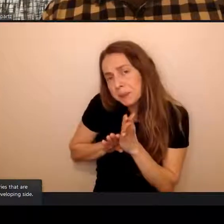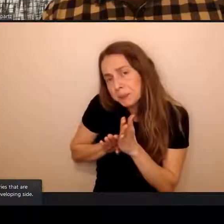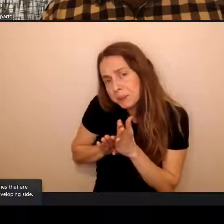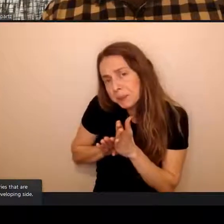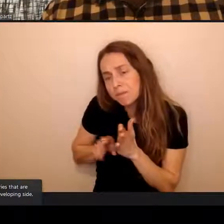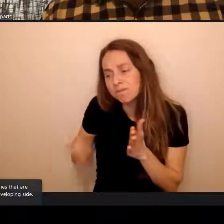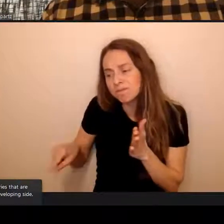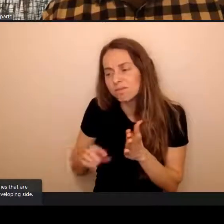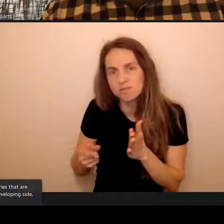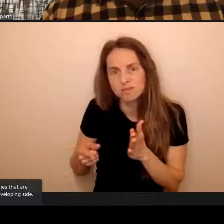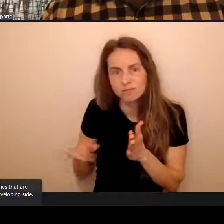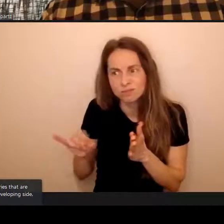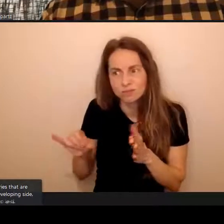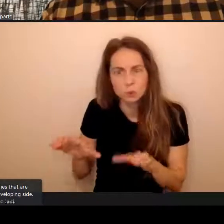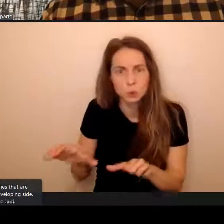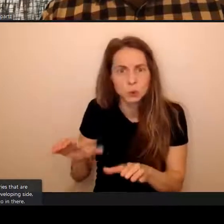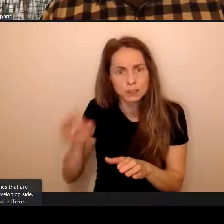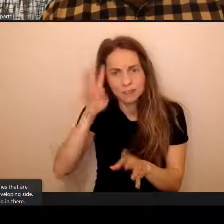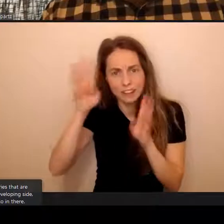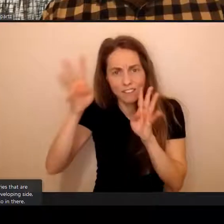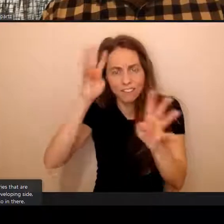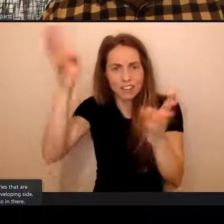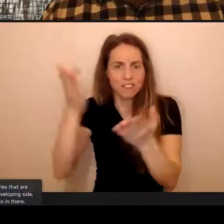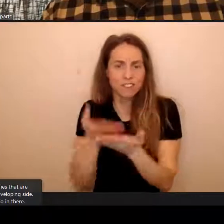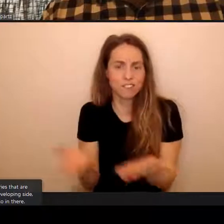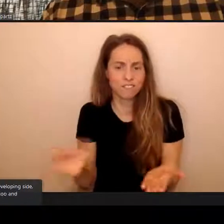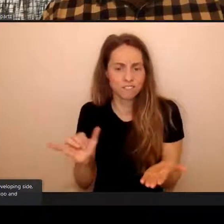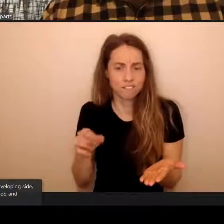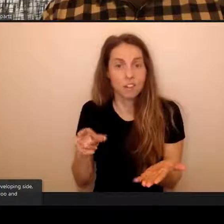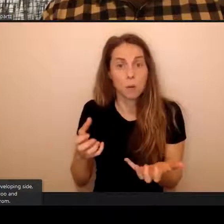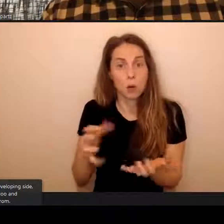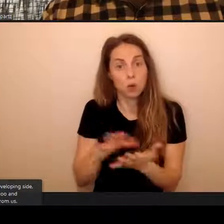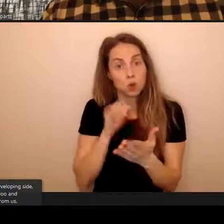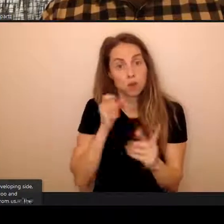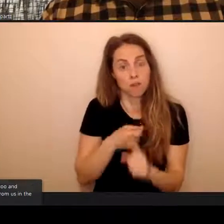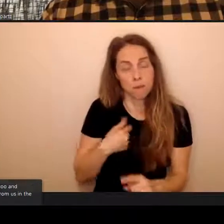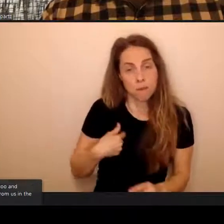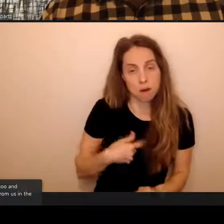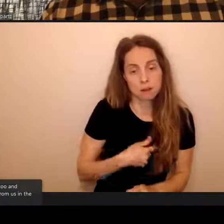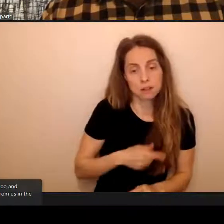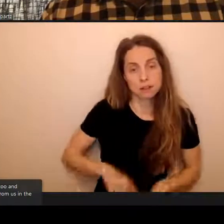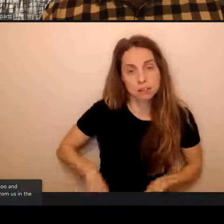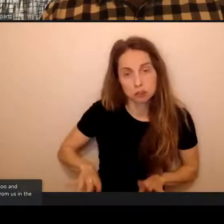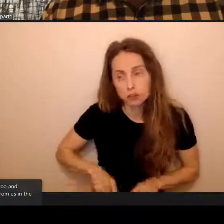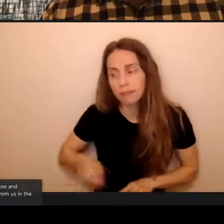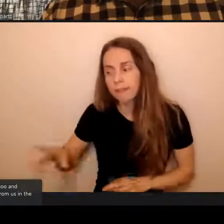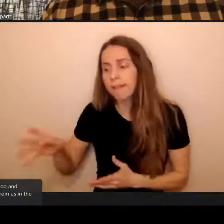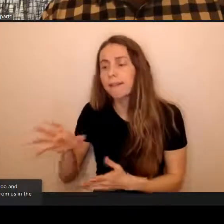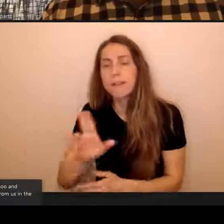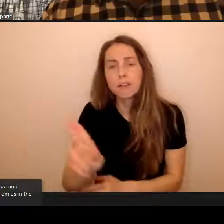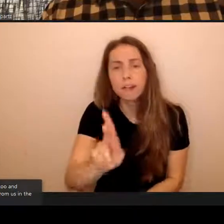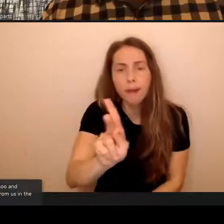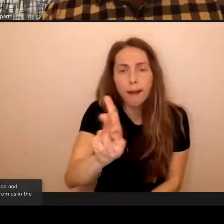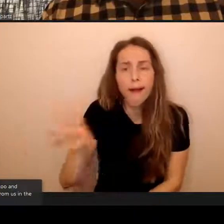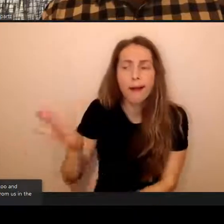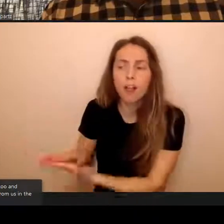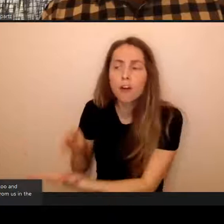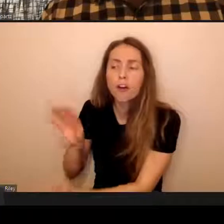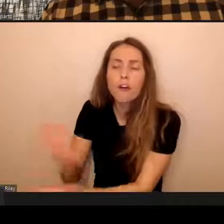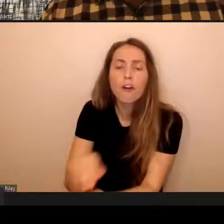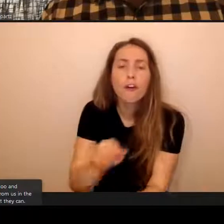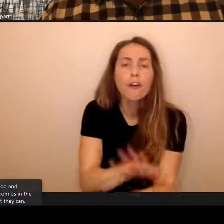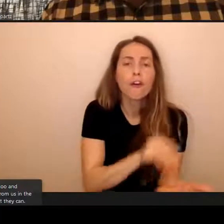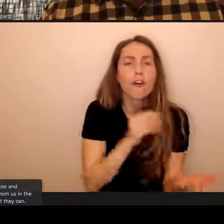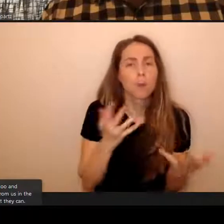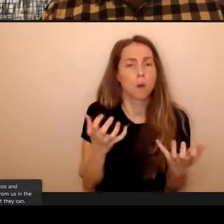doing innovative things too, and they're they're wanting to learn from us and the Australians and the British, so that they